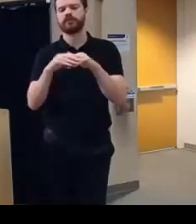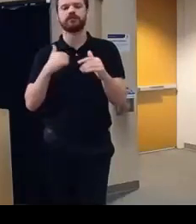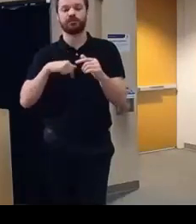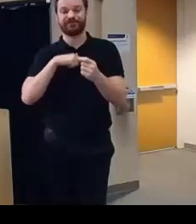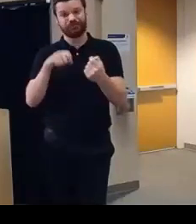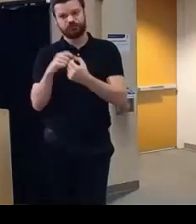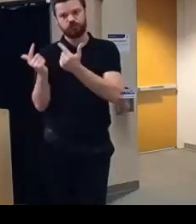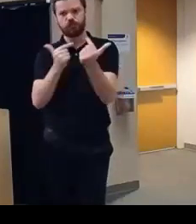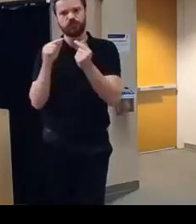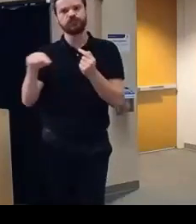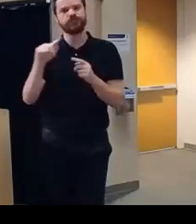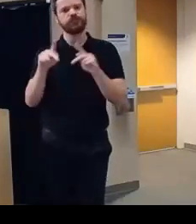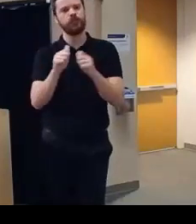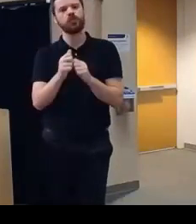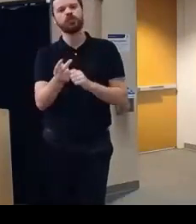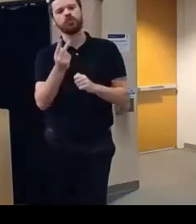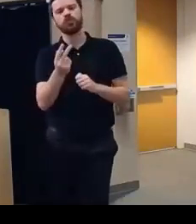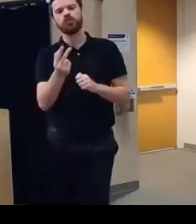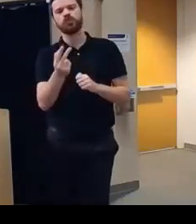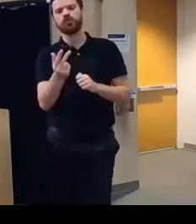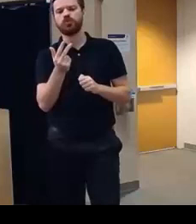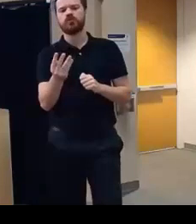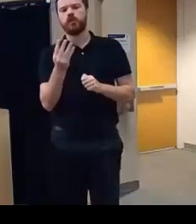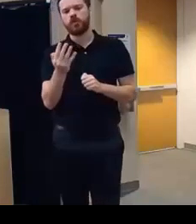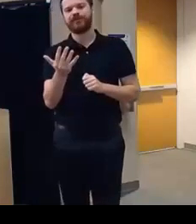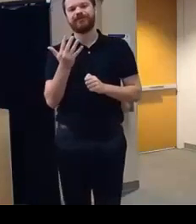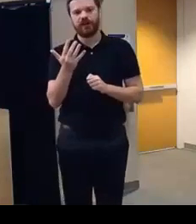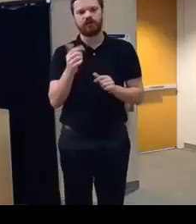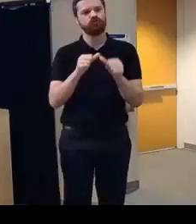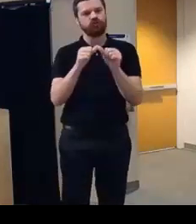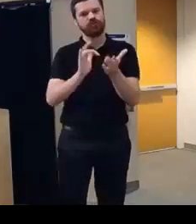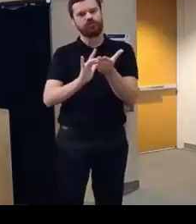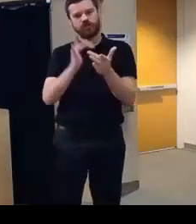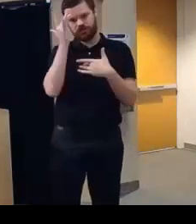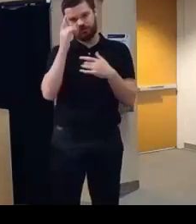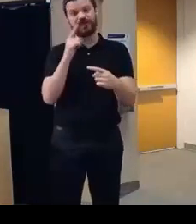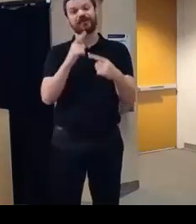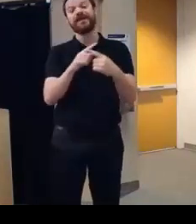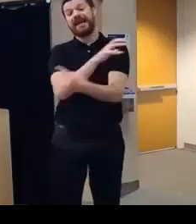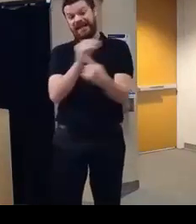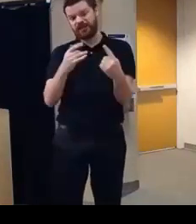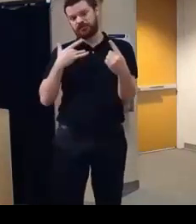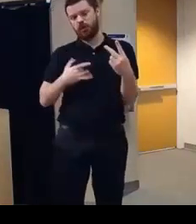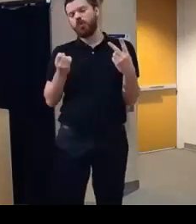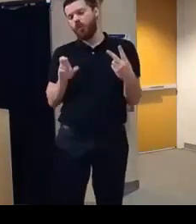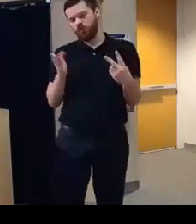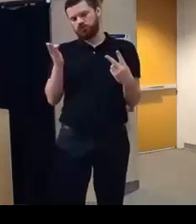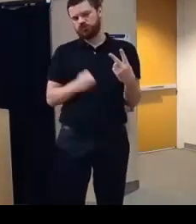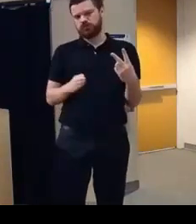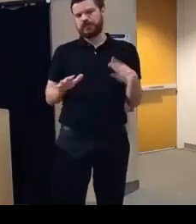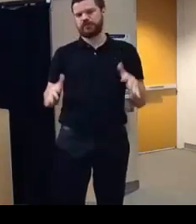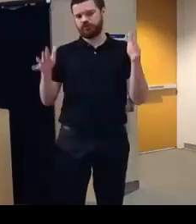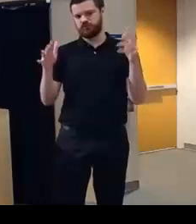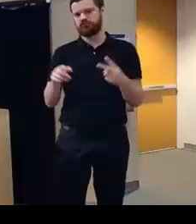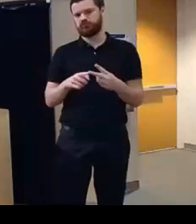recruited folks with 2 or 3 or more chronic medical conditions and depression or anxiety. So